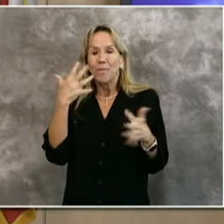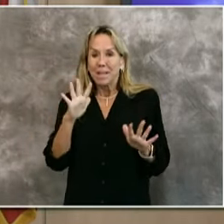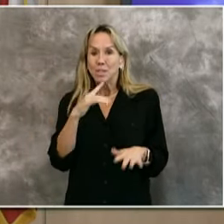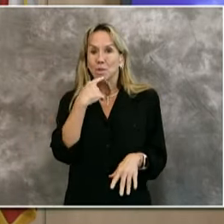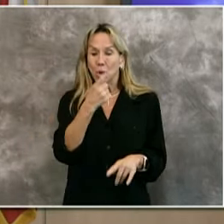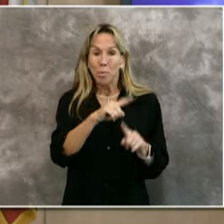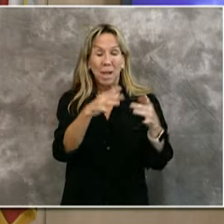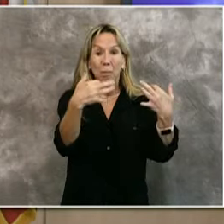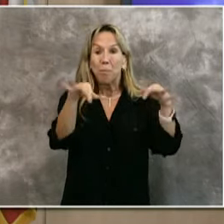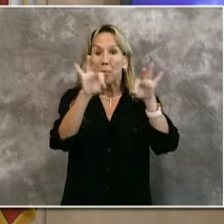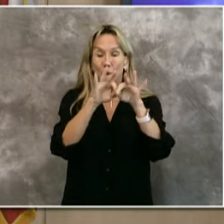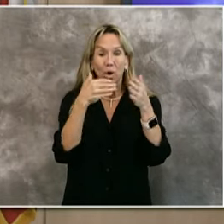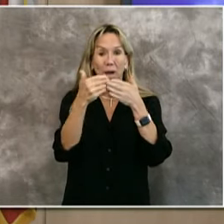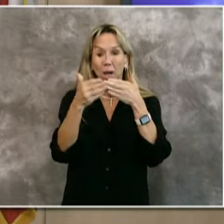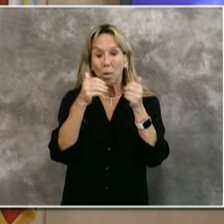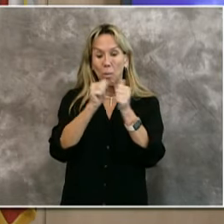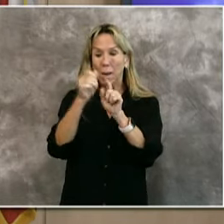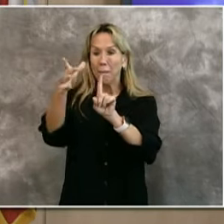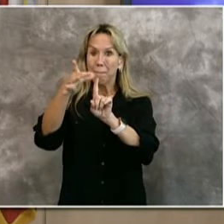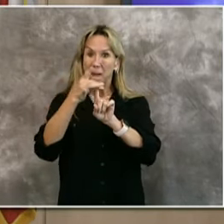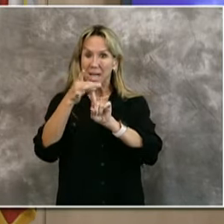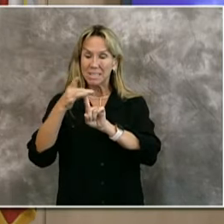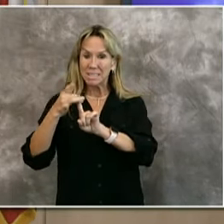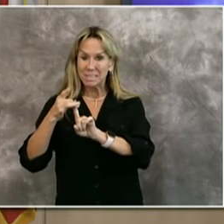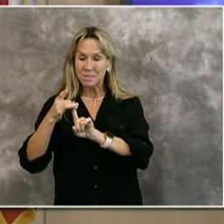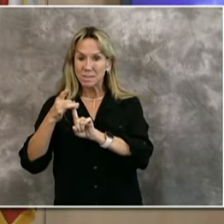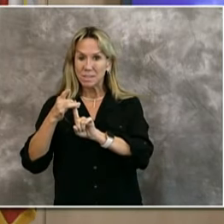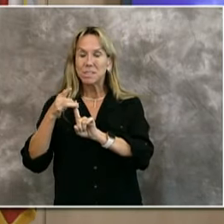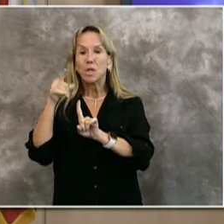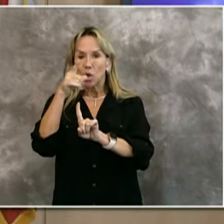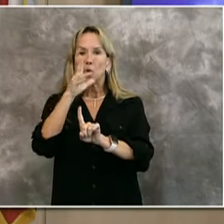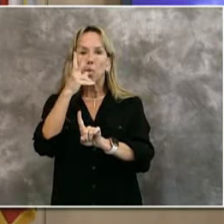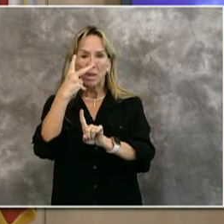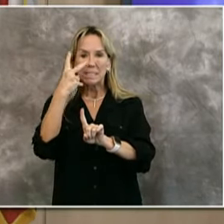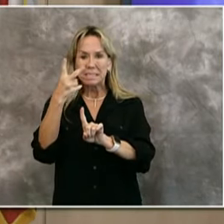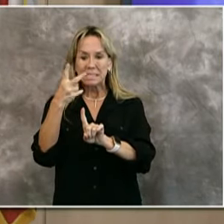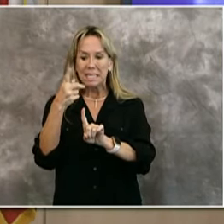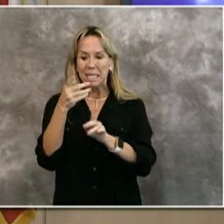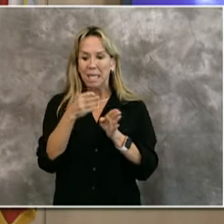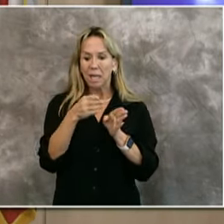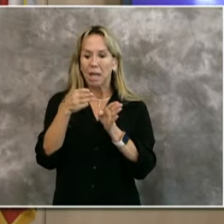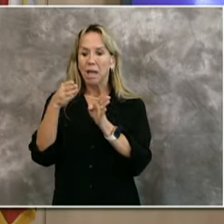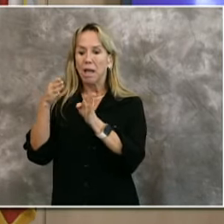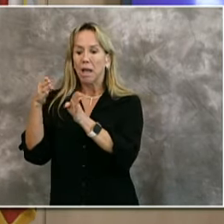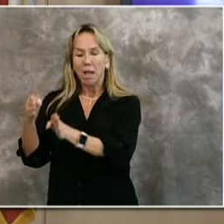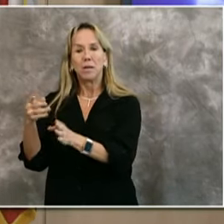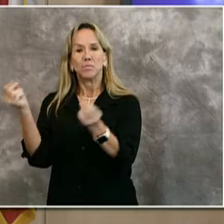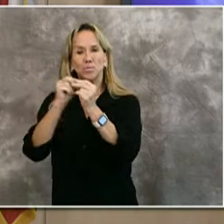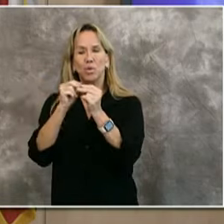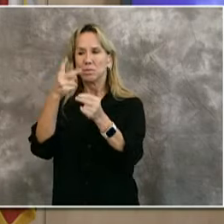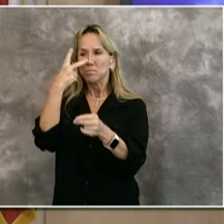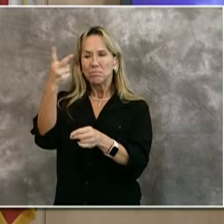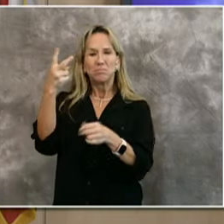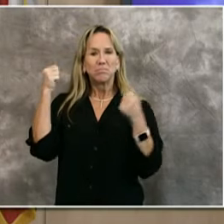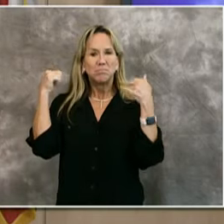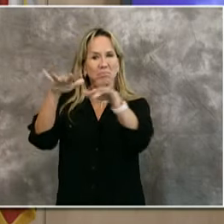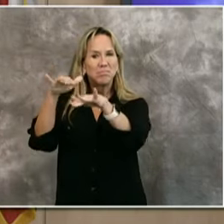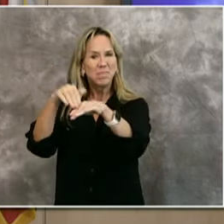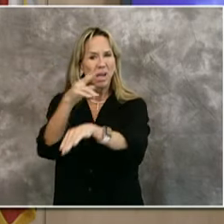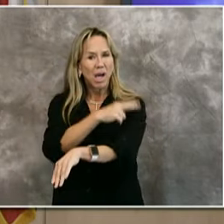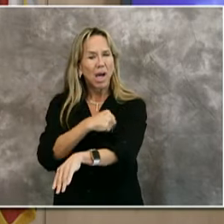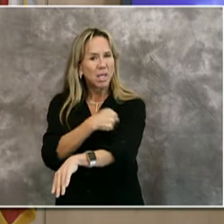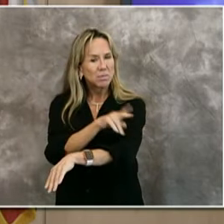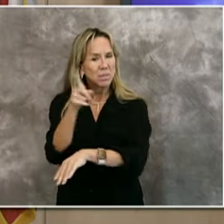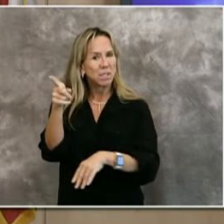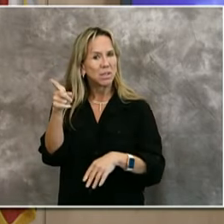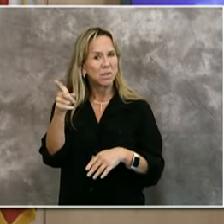that even with the positive cases, those lag, so eventually we could see more hospitalizations as we continue to have high case counts. The other thing that